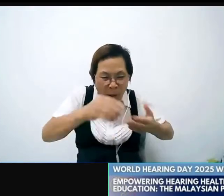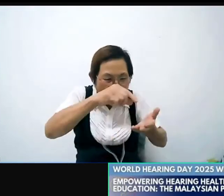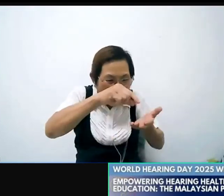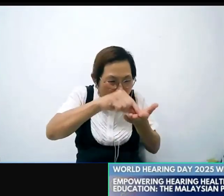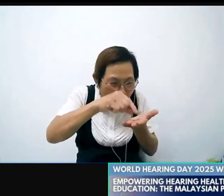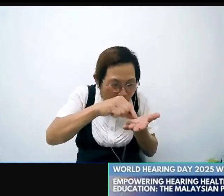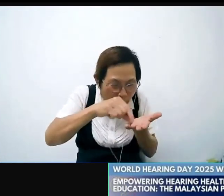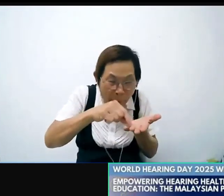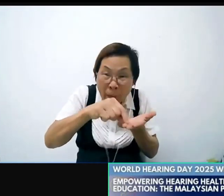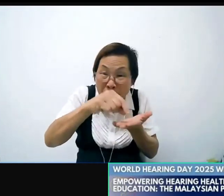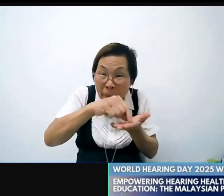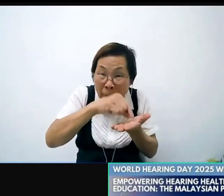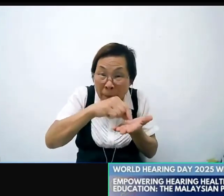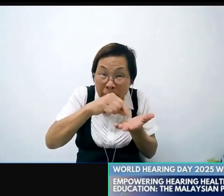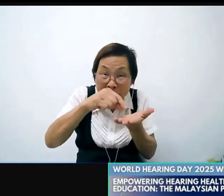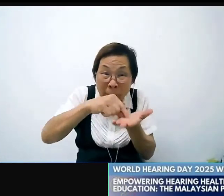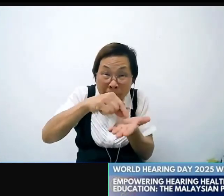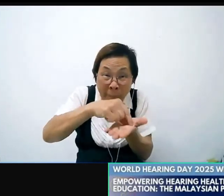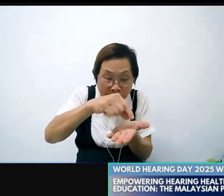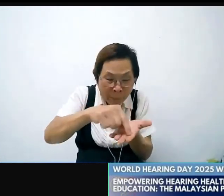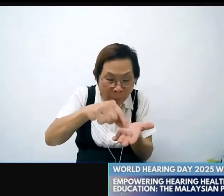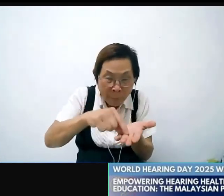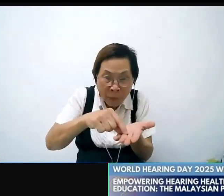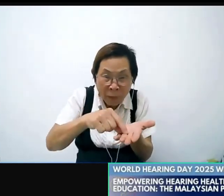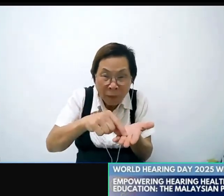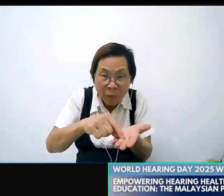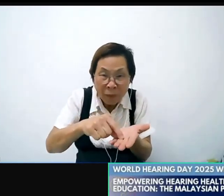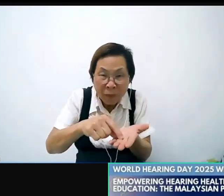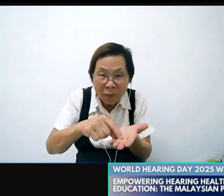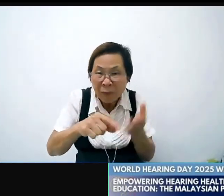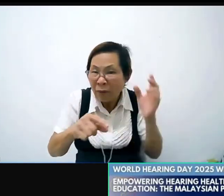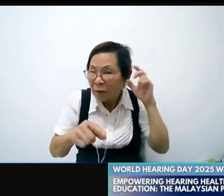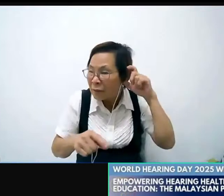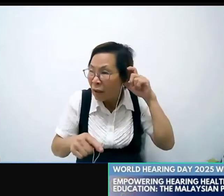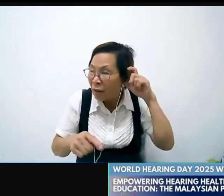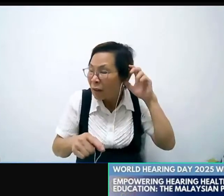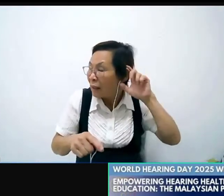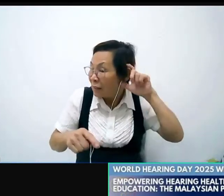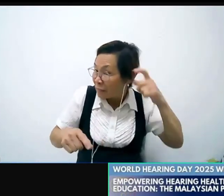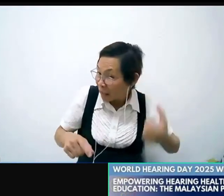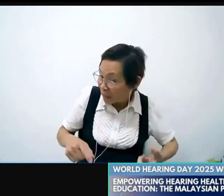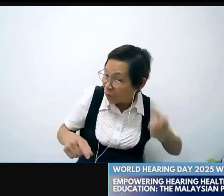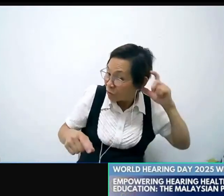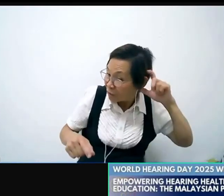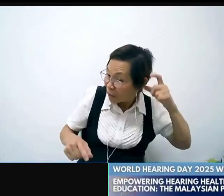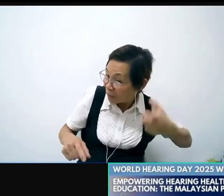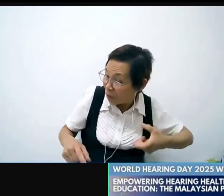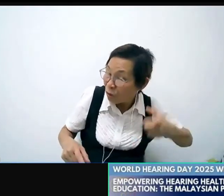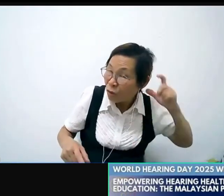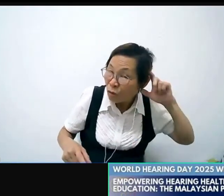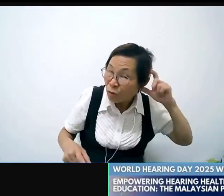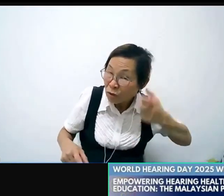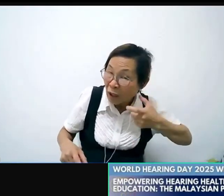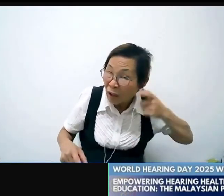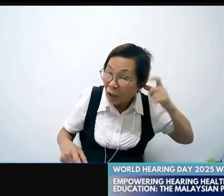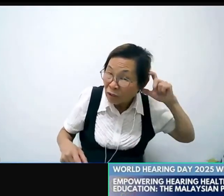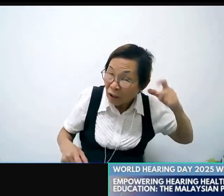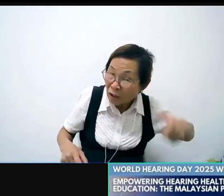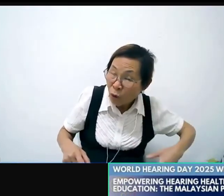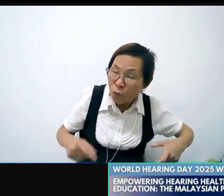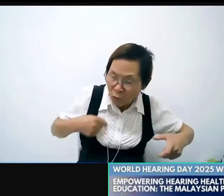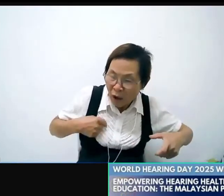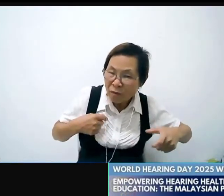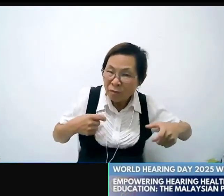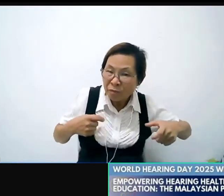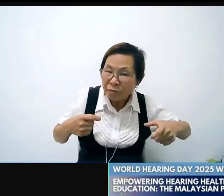can make the hearing aid stay on if it is fall down from the child's ear. So that is one of the suggestion that